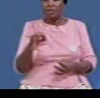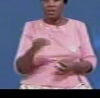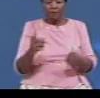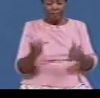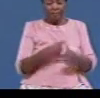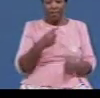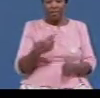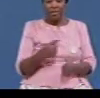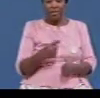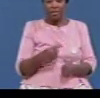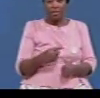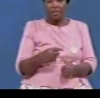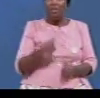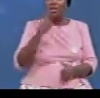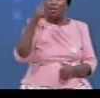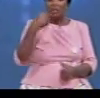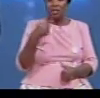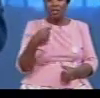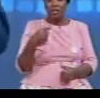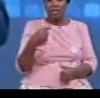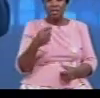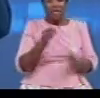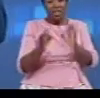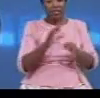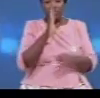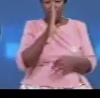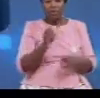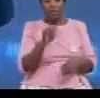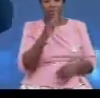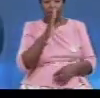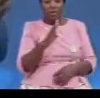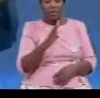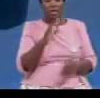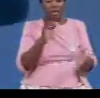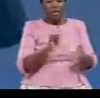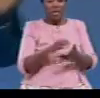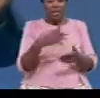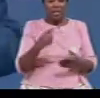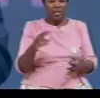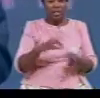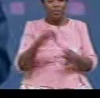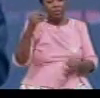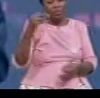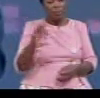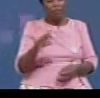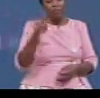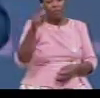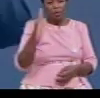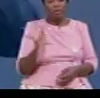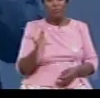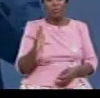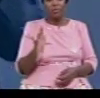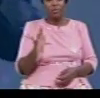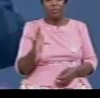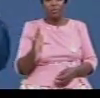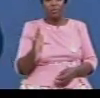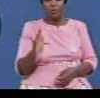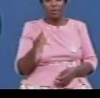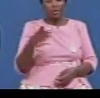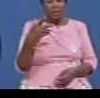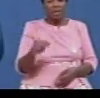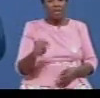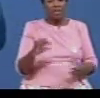he said, if so be that the Spirit of God, the